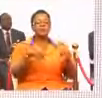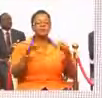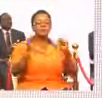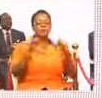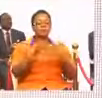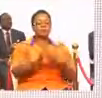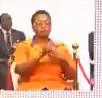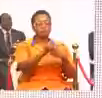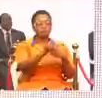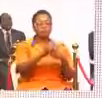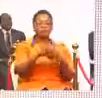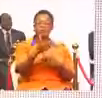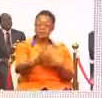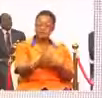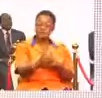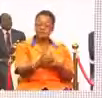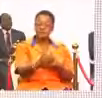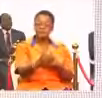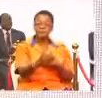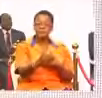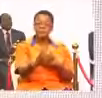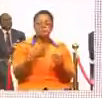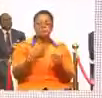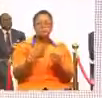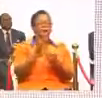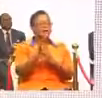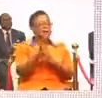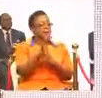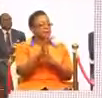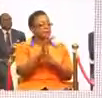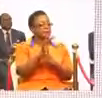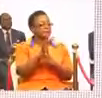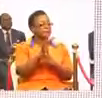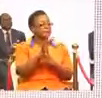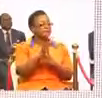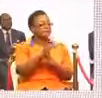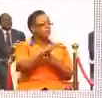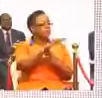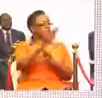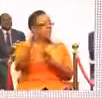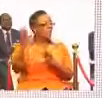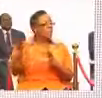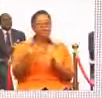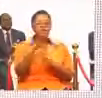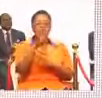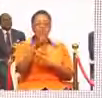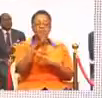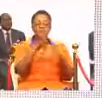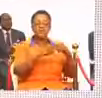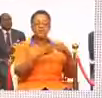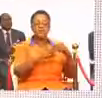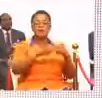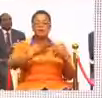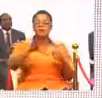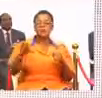this country forward. Na ninauliza jimbo zote 47,